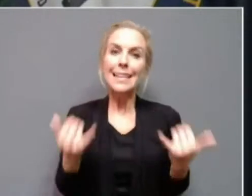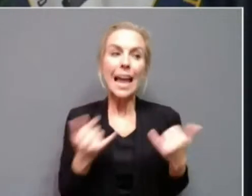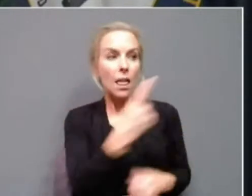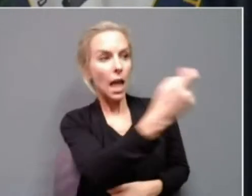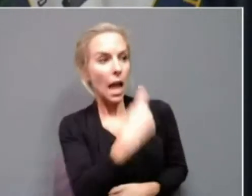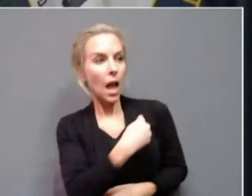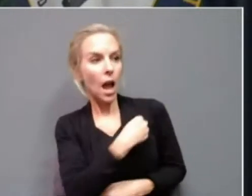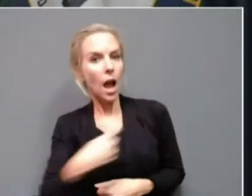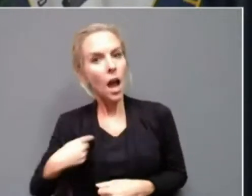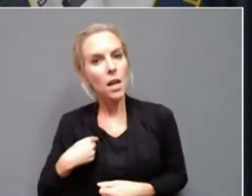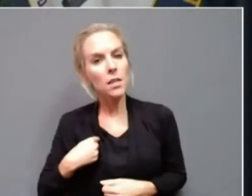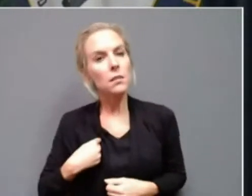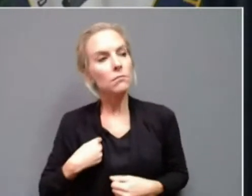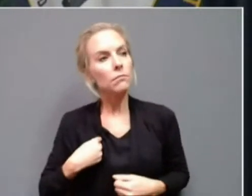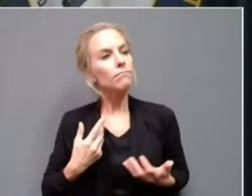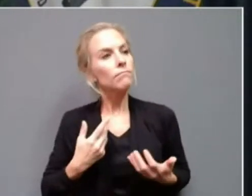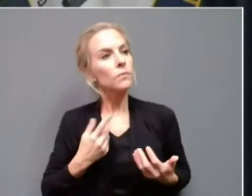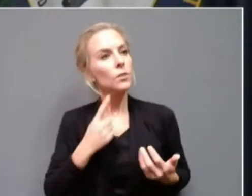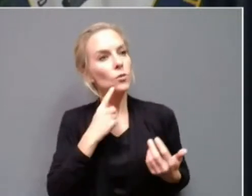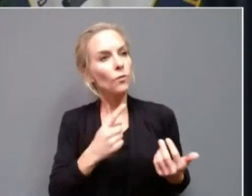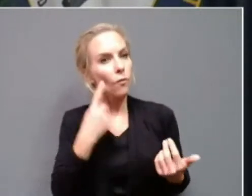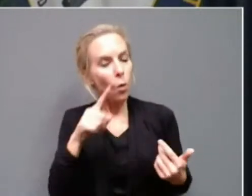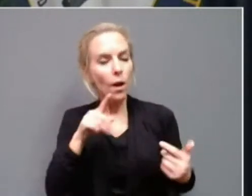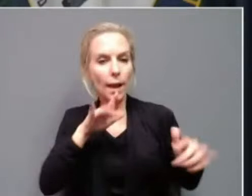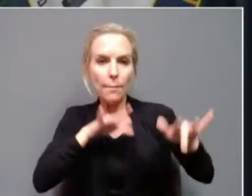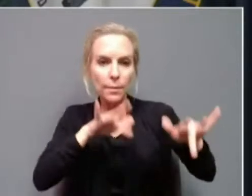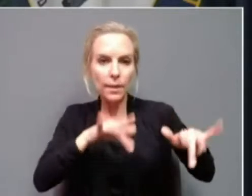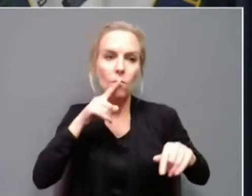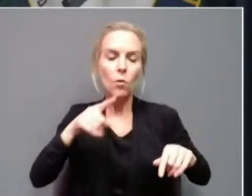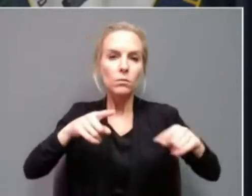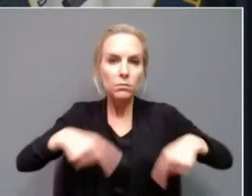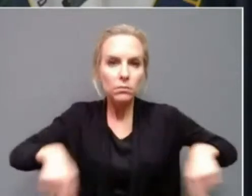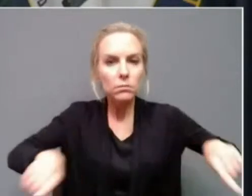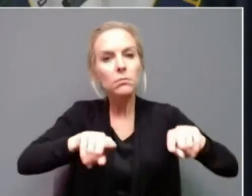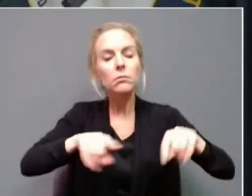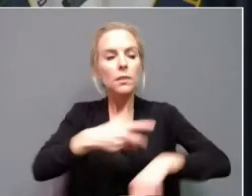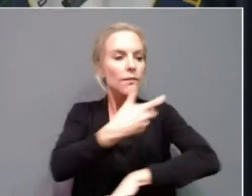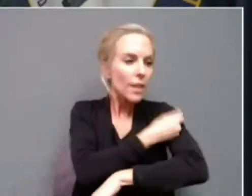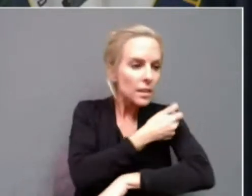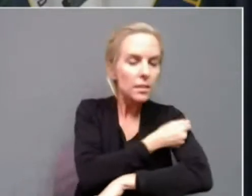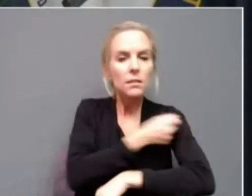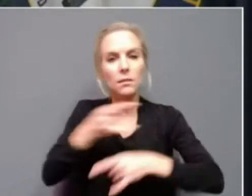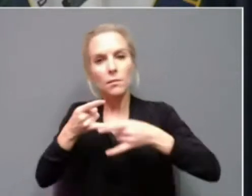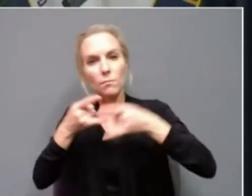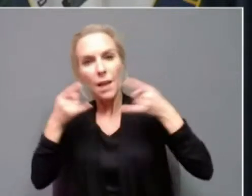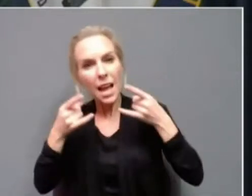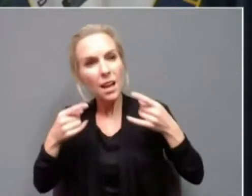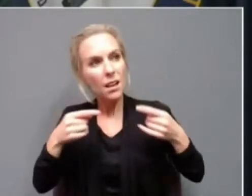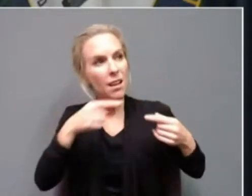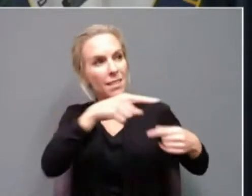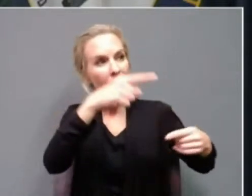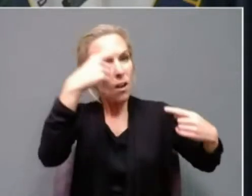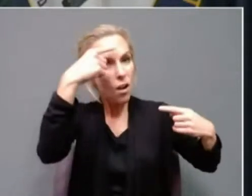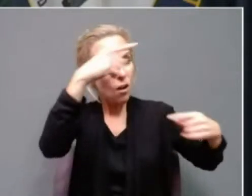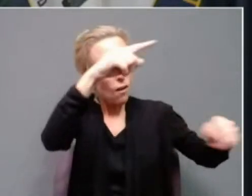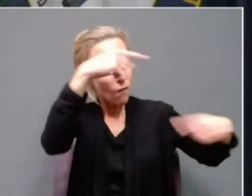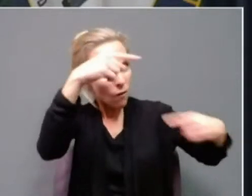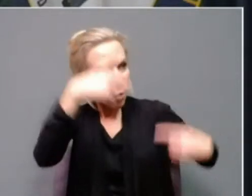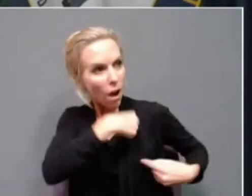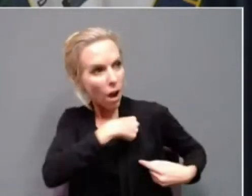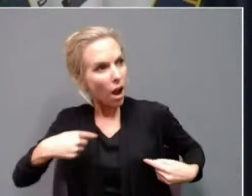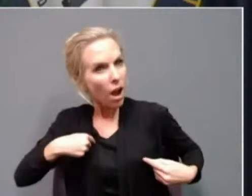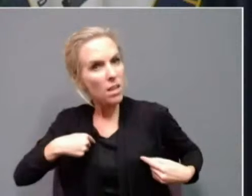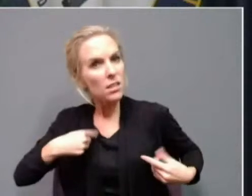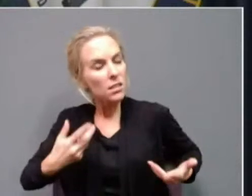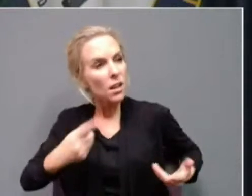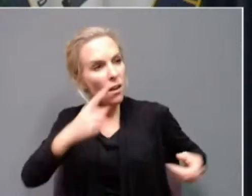get the vaccine and to wear a mask. Given all they've done for us, it's a very small thing we're being asked to do for